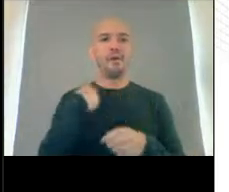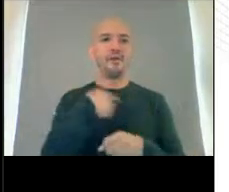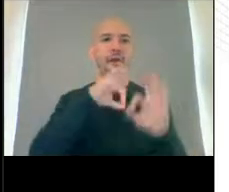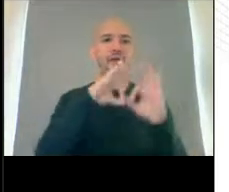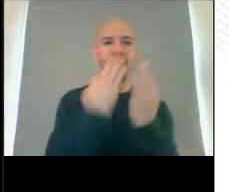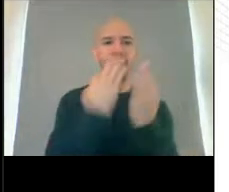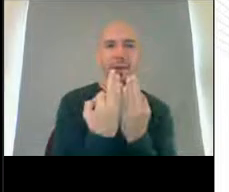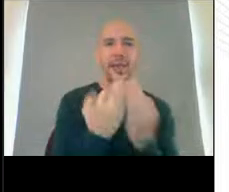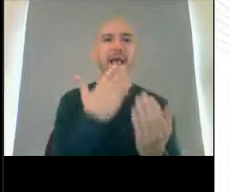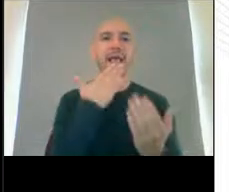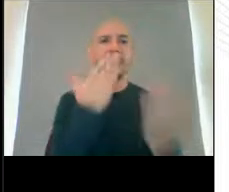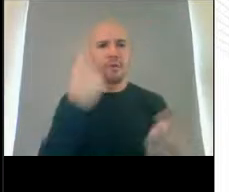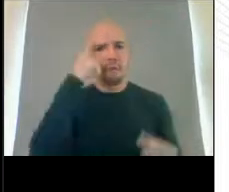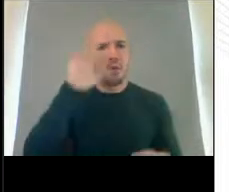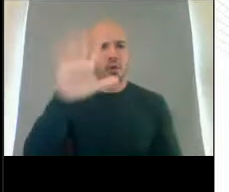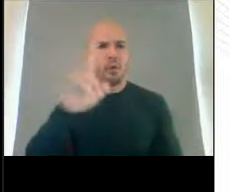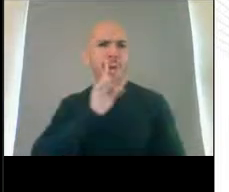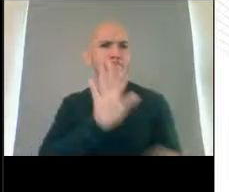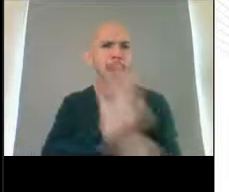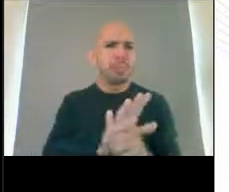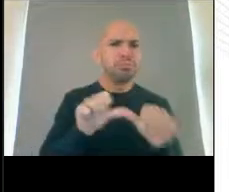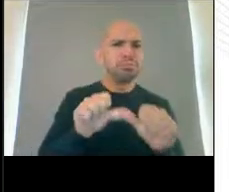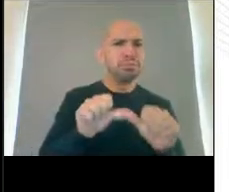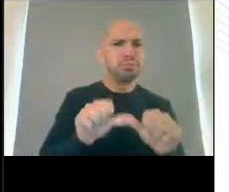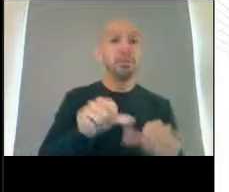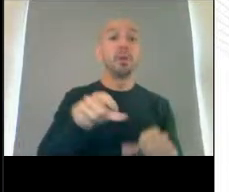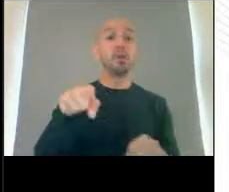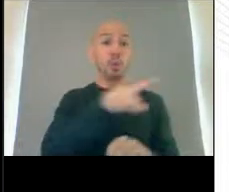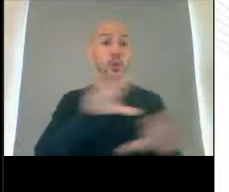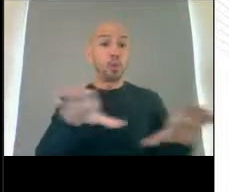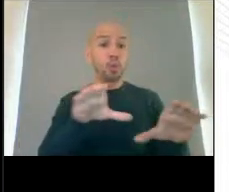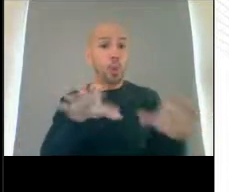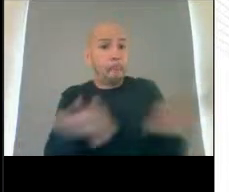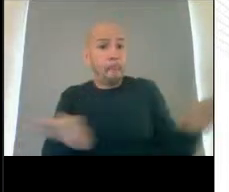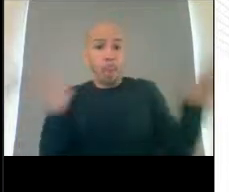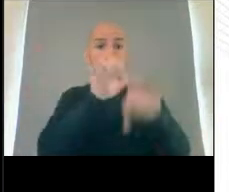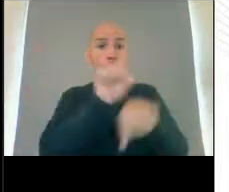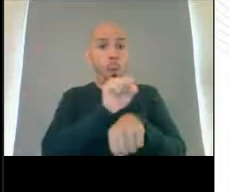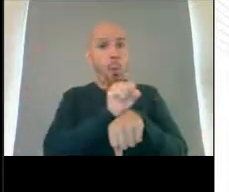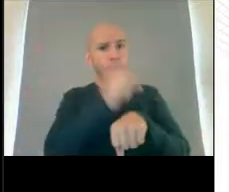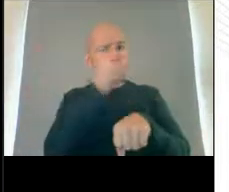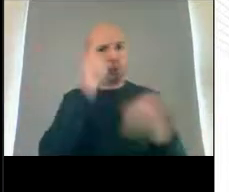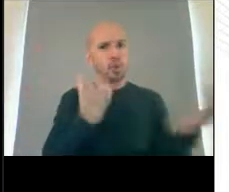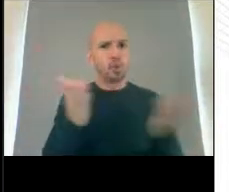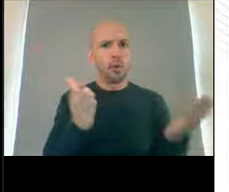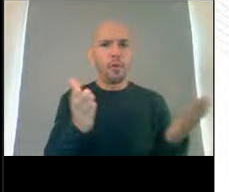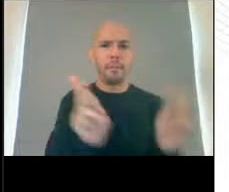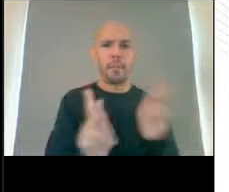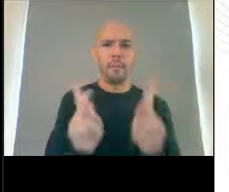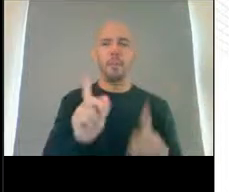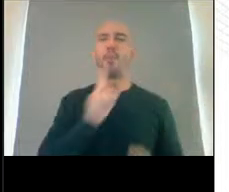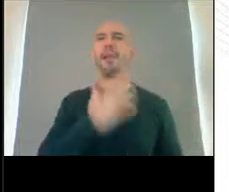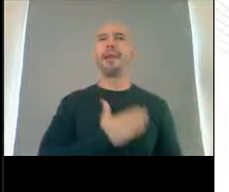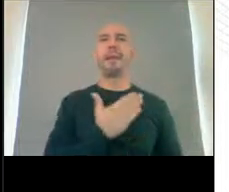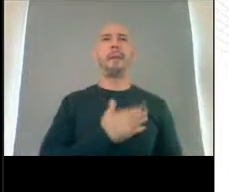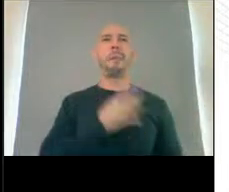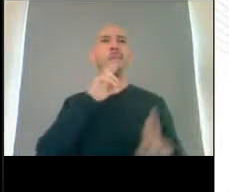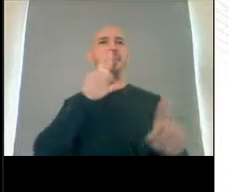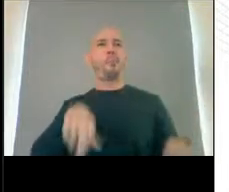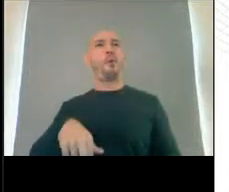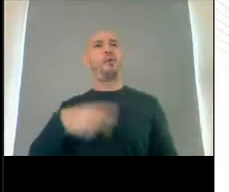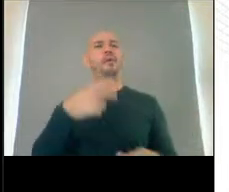uh uh to uh the important work that you do and and the people that we serve so very happy to report on on